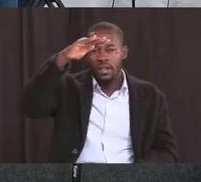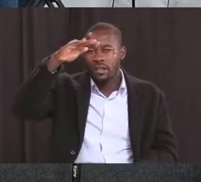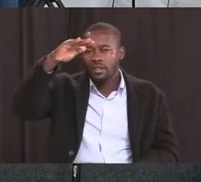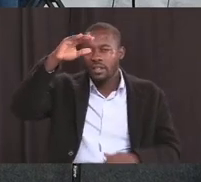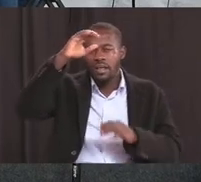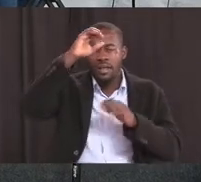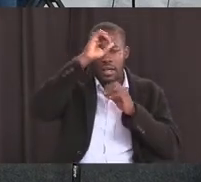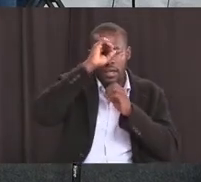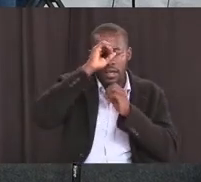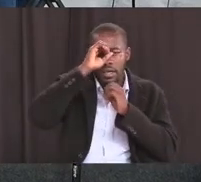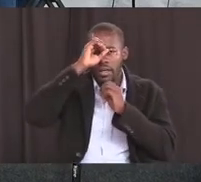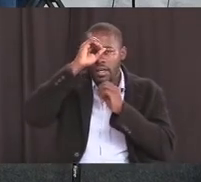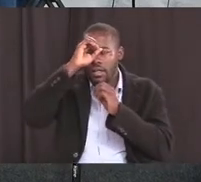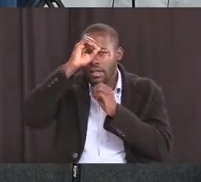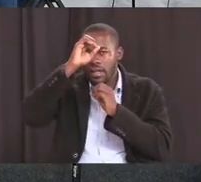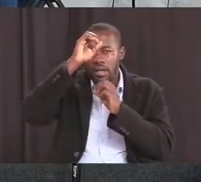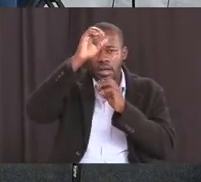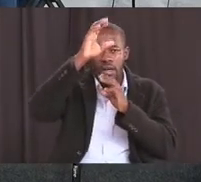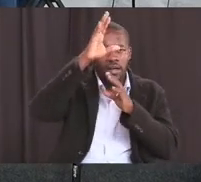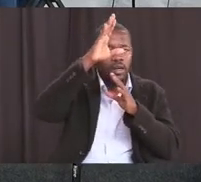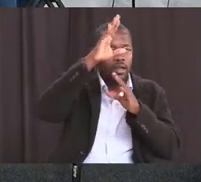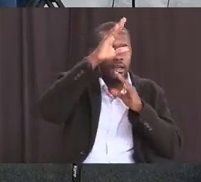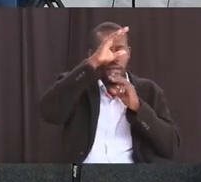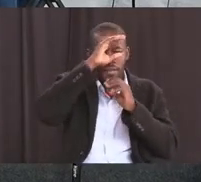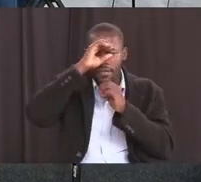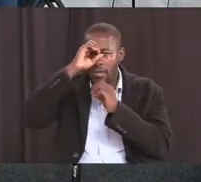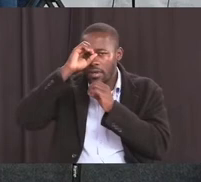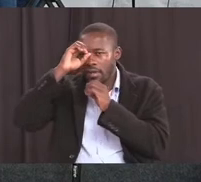highest, Hosanna,